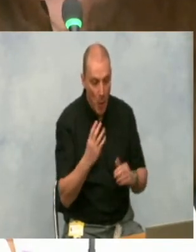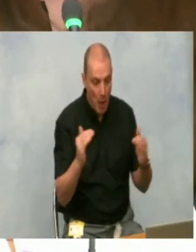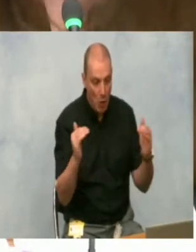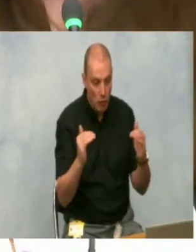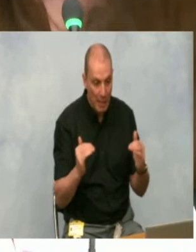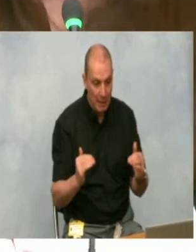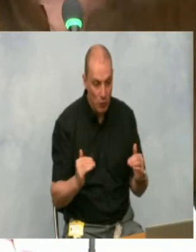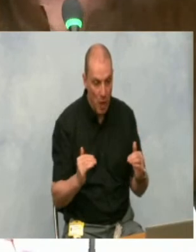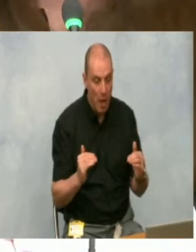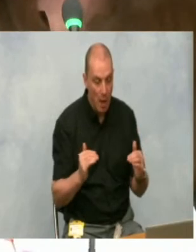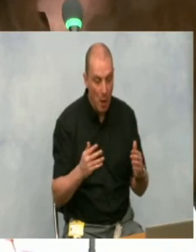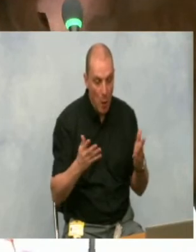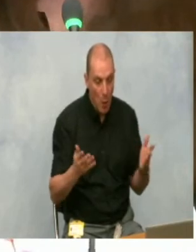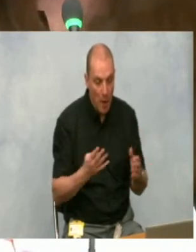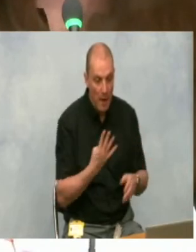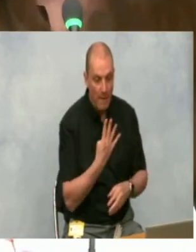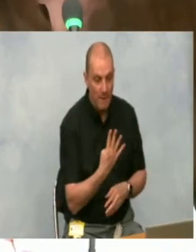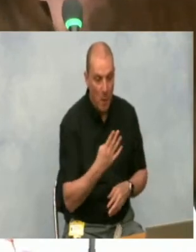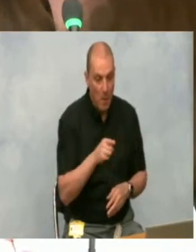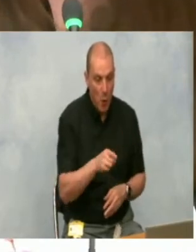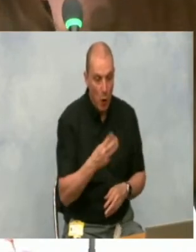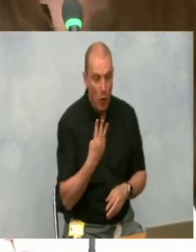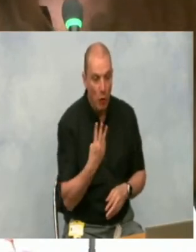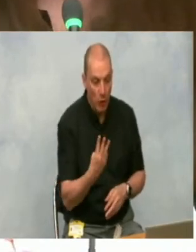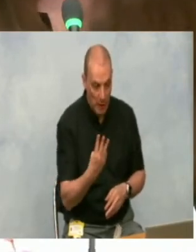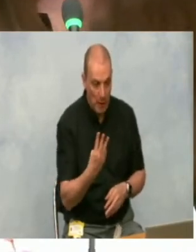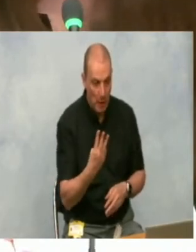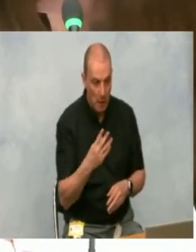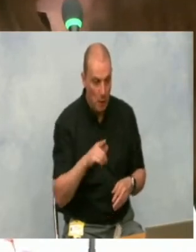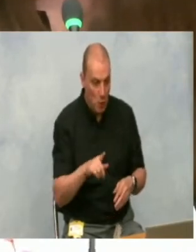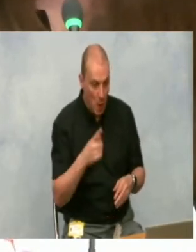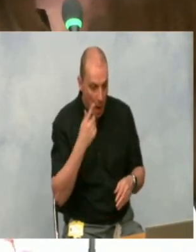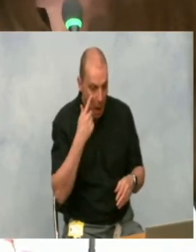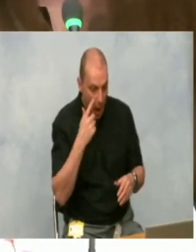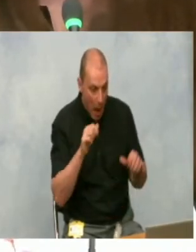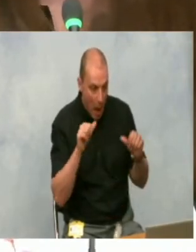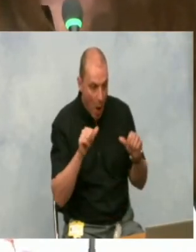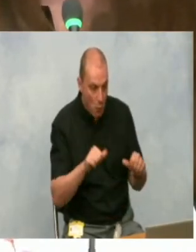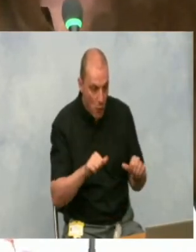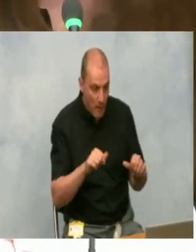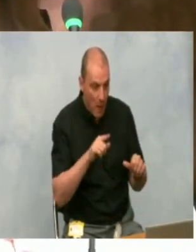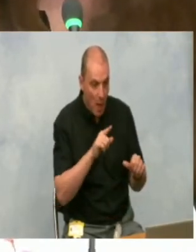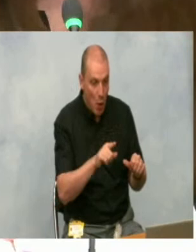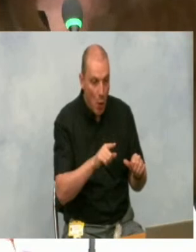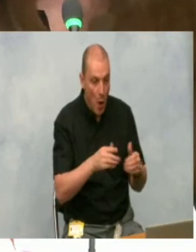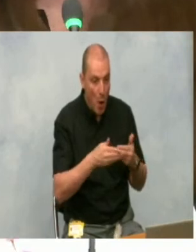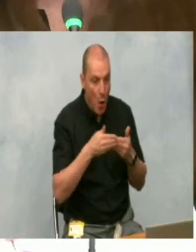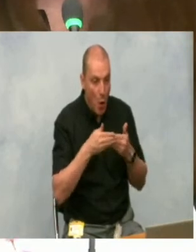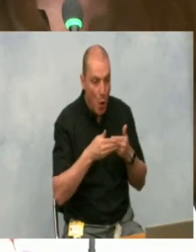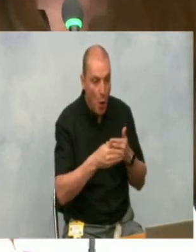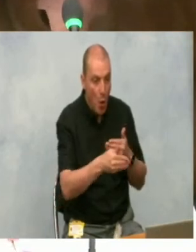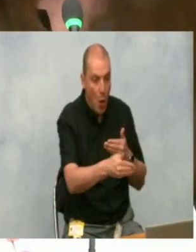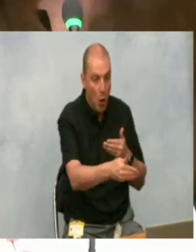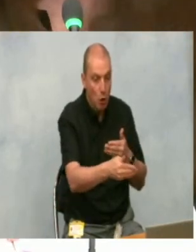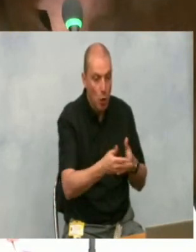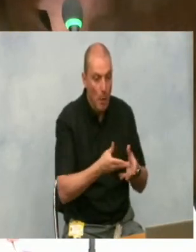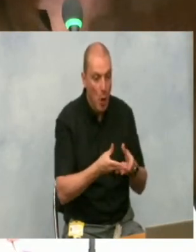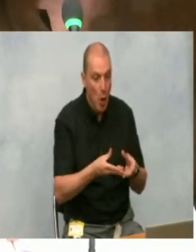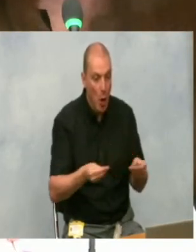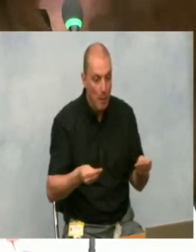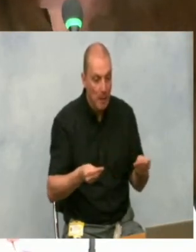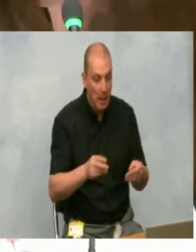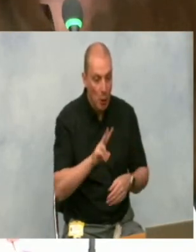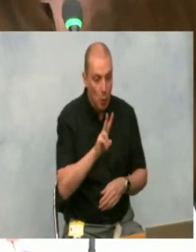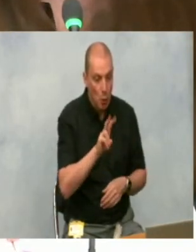at section 4.3, approval is sought to acquire long-term empty properties which have been empty for 12 months or